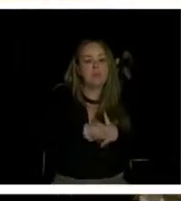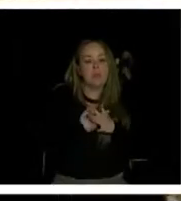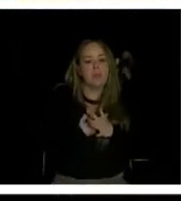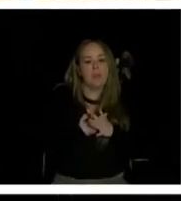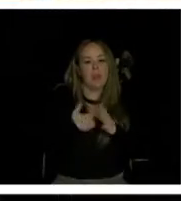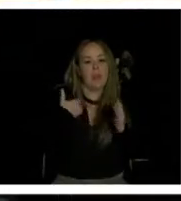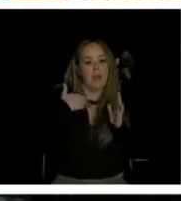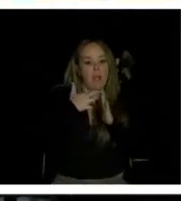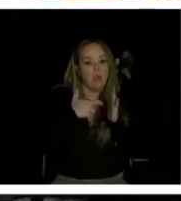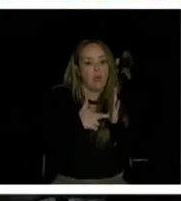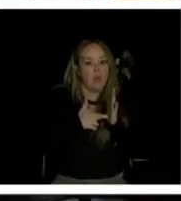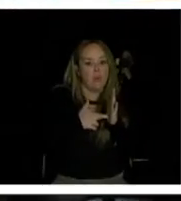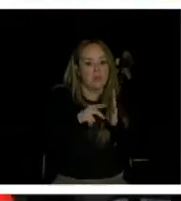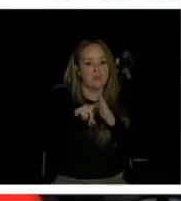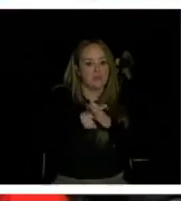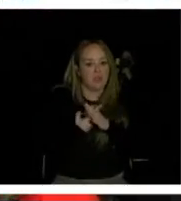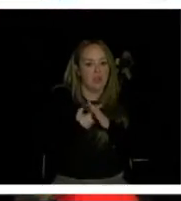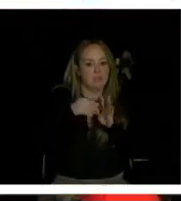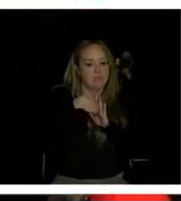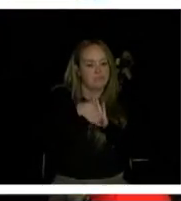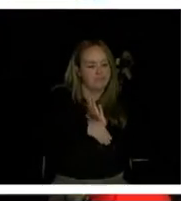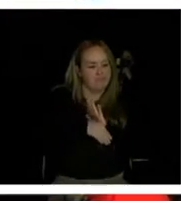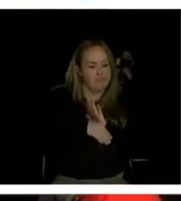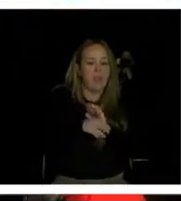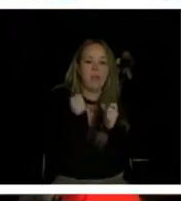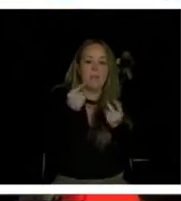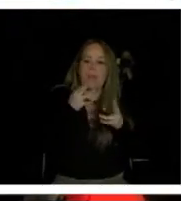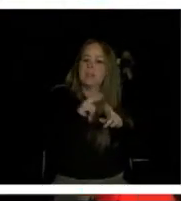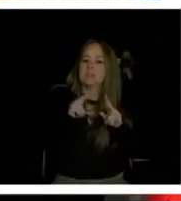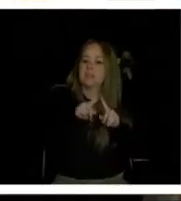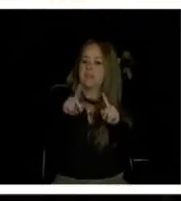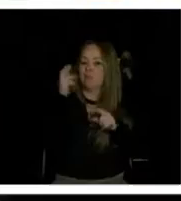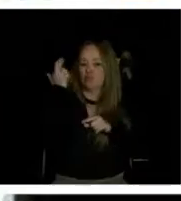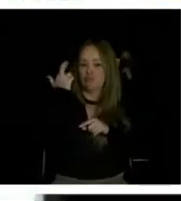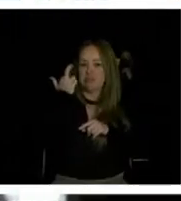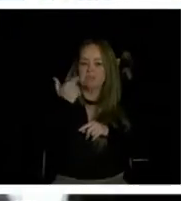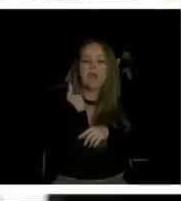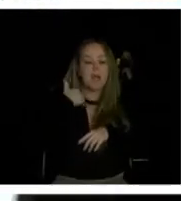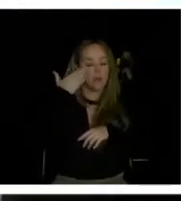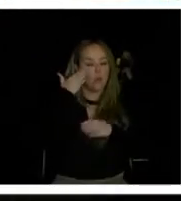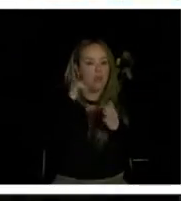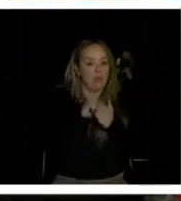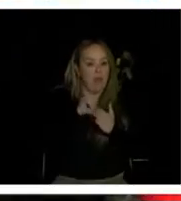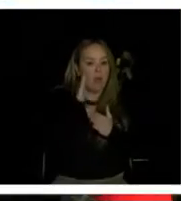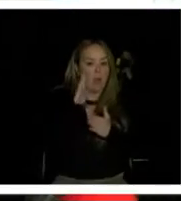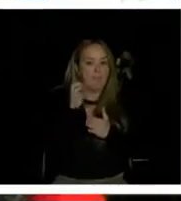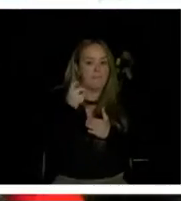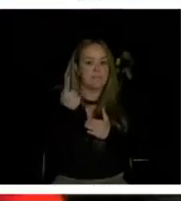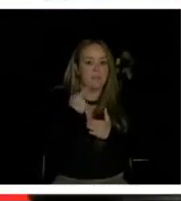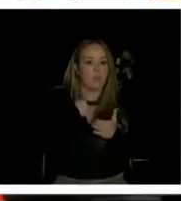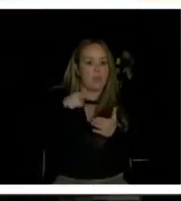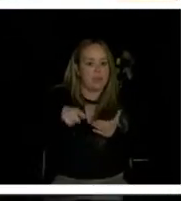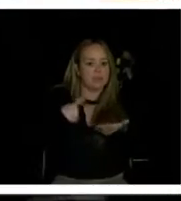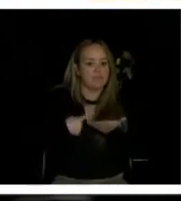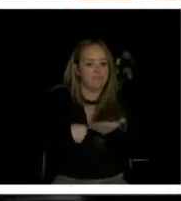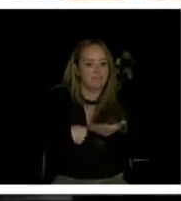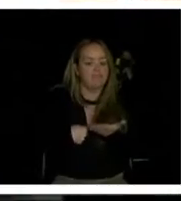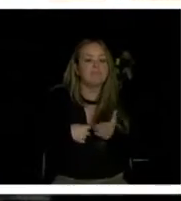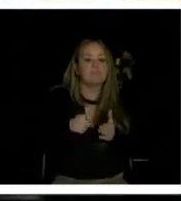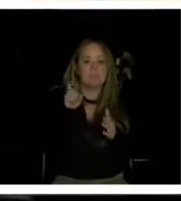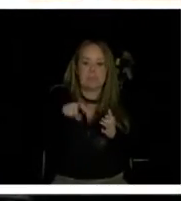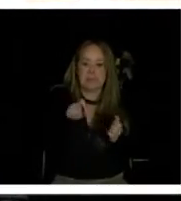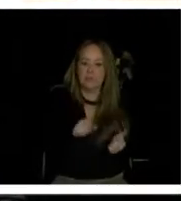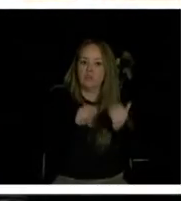our enrollment has begun to decline for a number of different reasons. So I know that that's going to be something that we'll need to address as